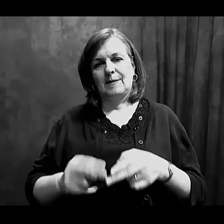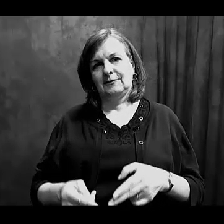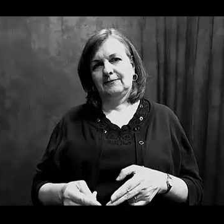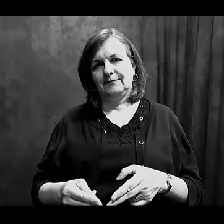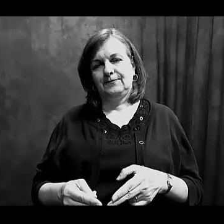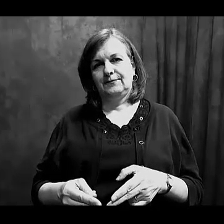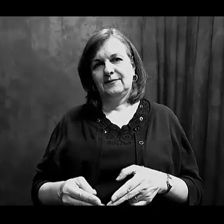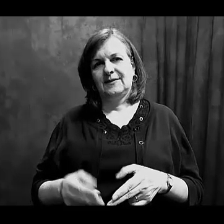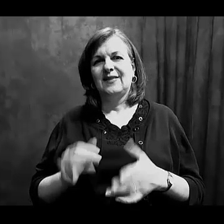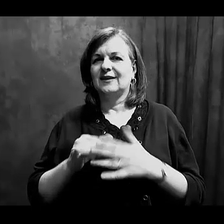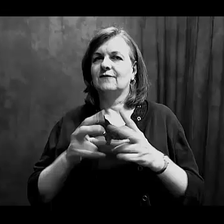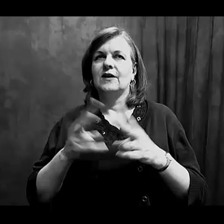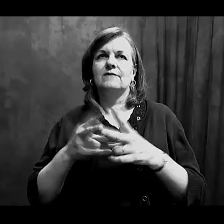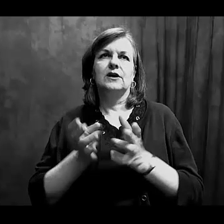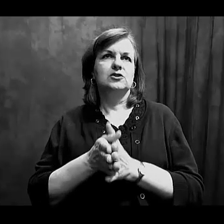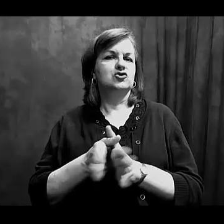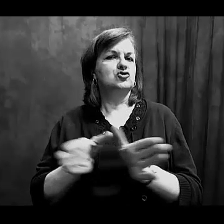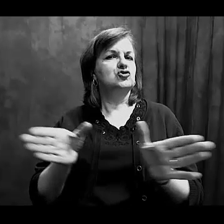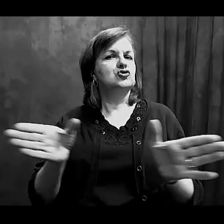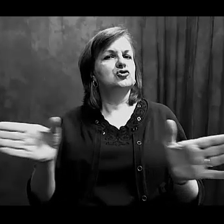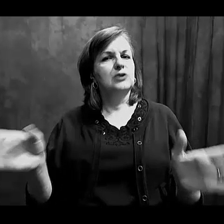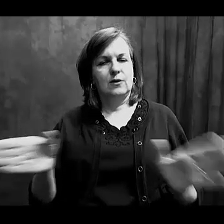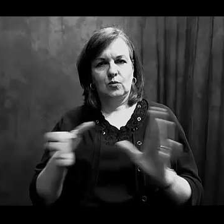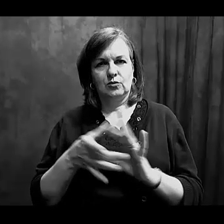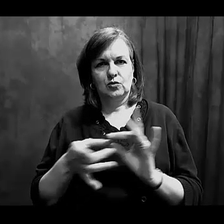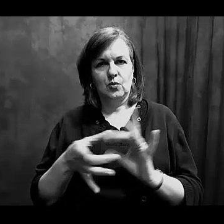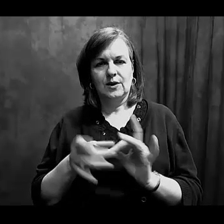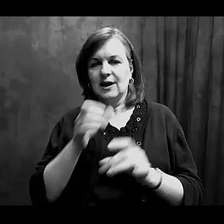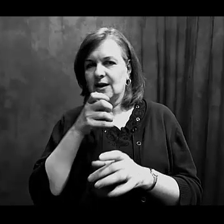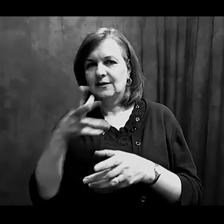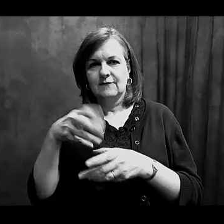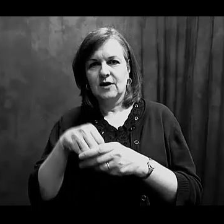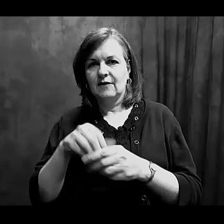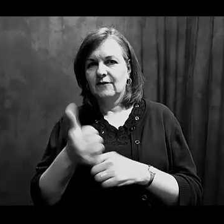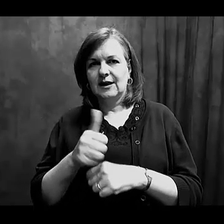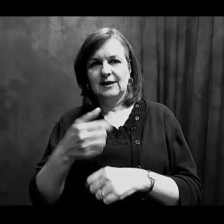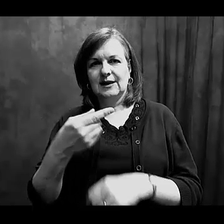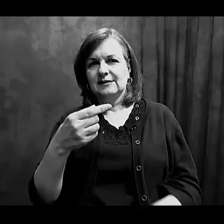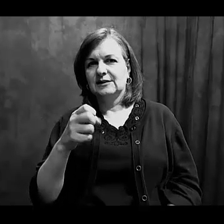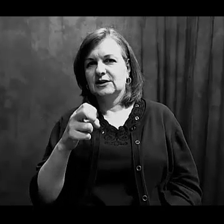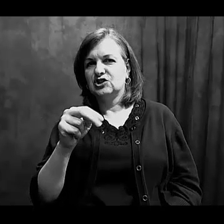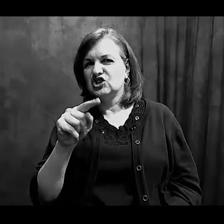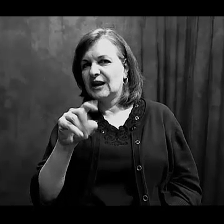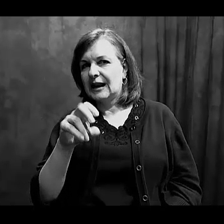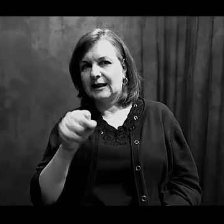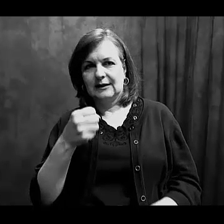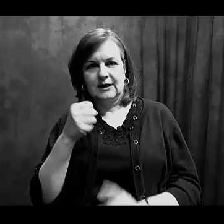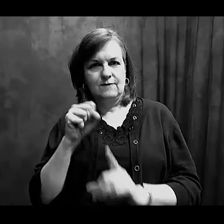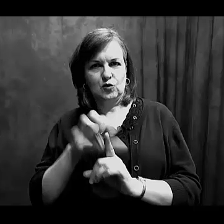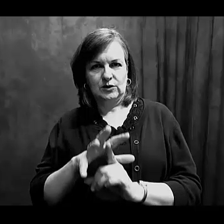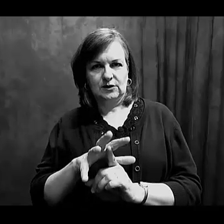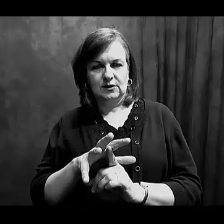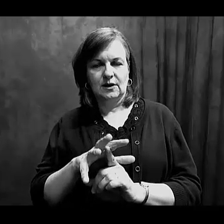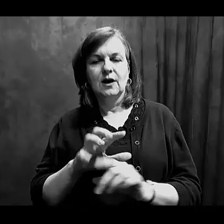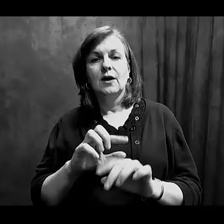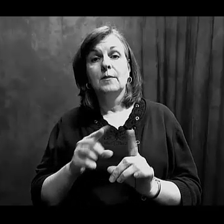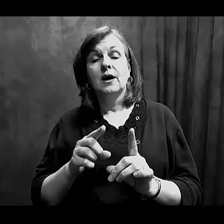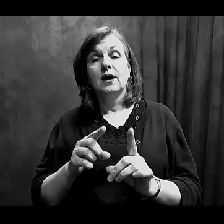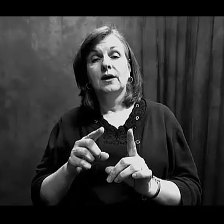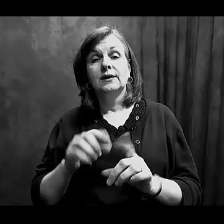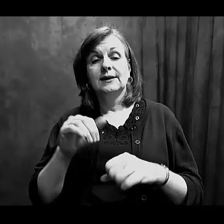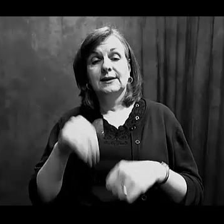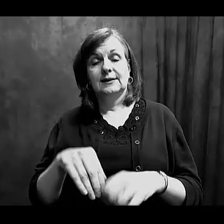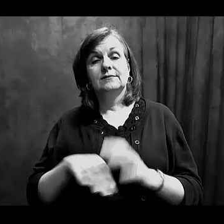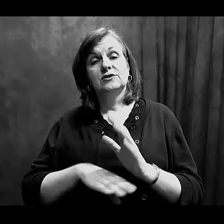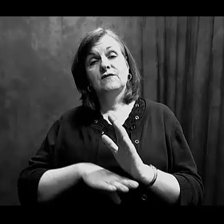So, if our calories every day that we take in exceed the calories that we actually need to go about our day, of course,